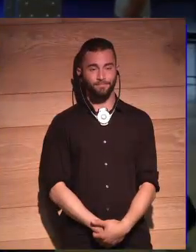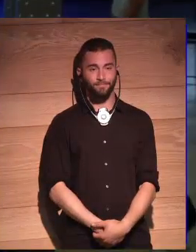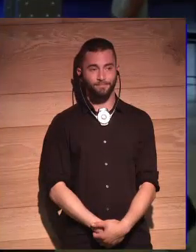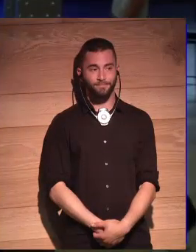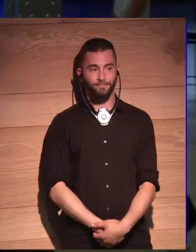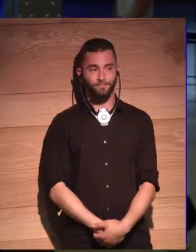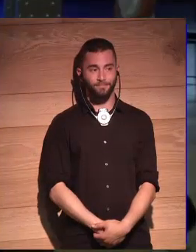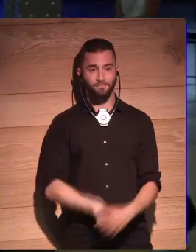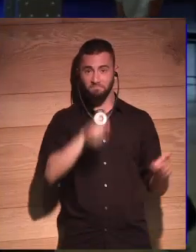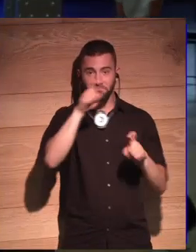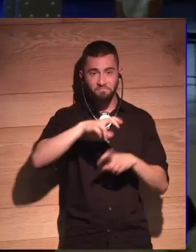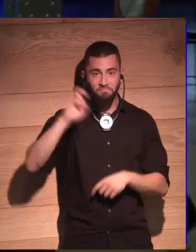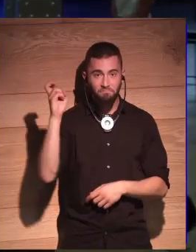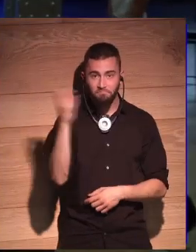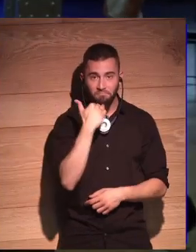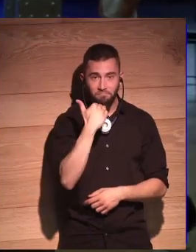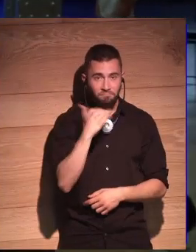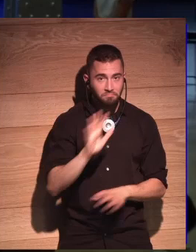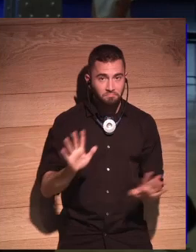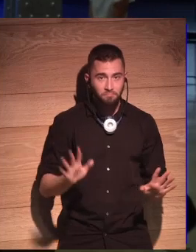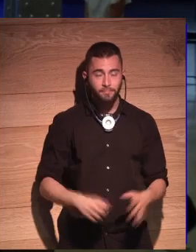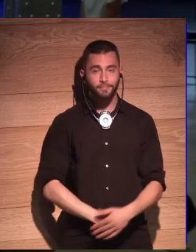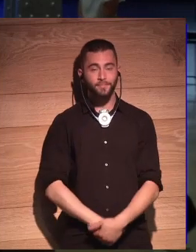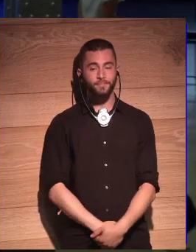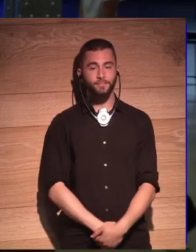Any other questions or?